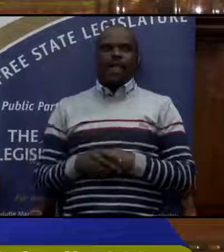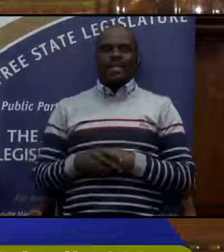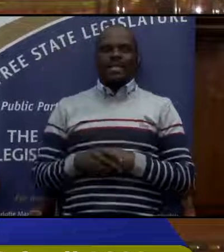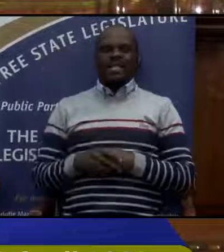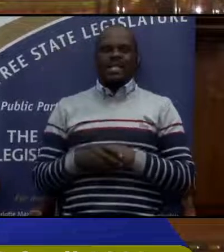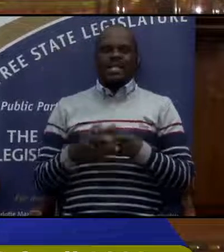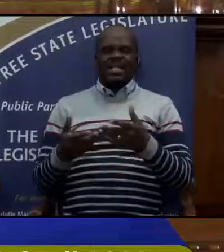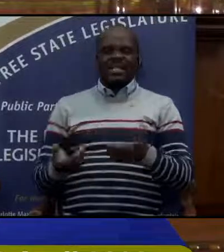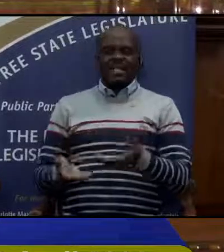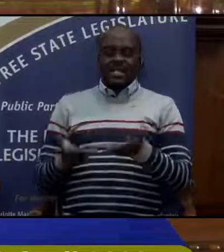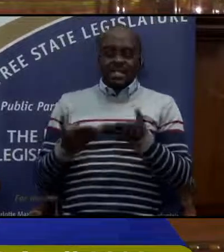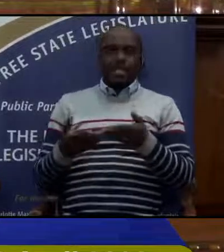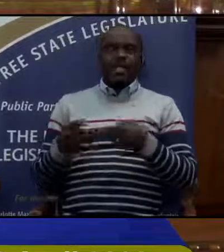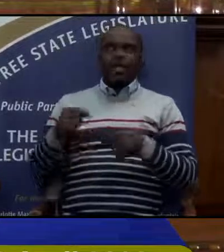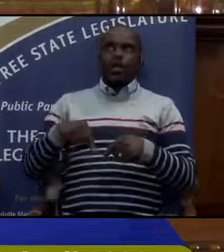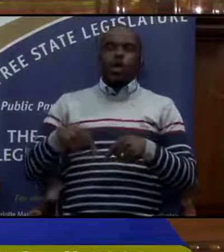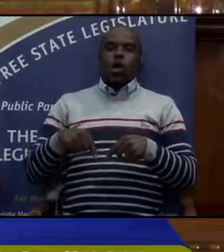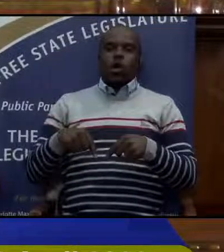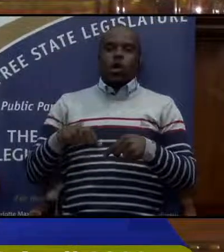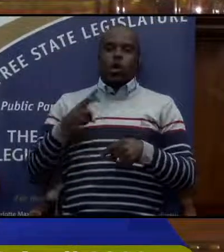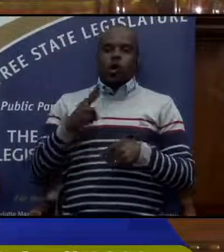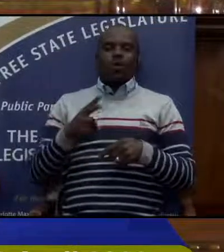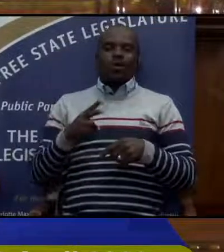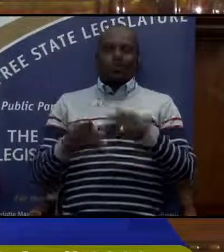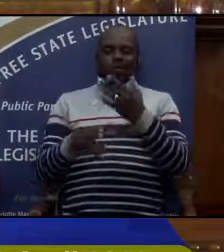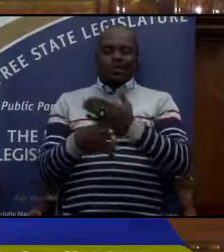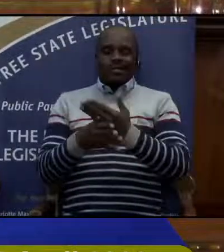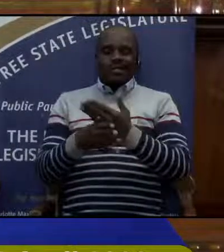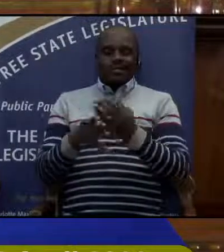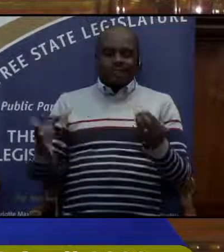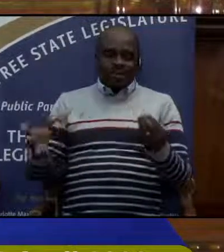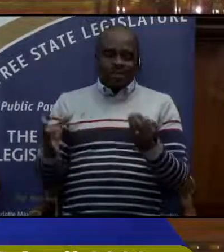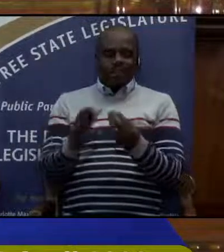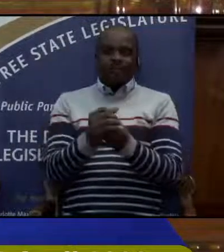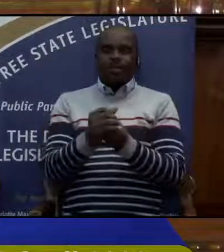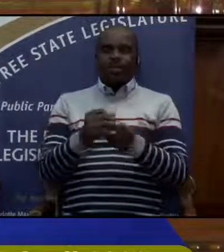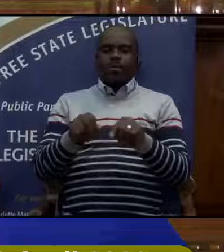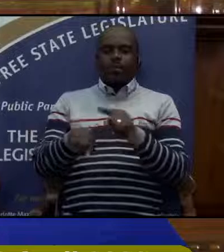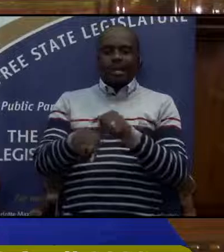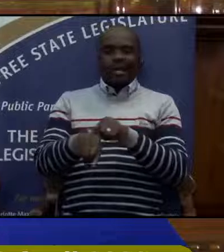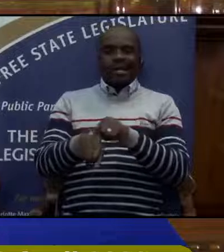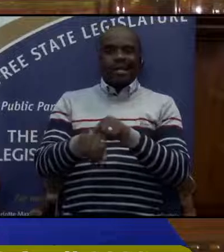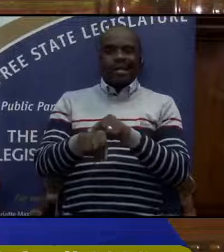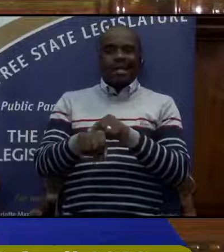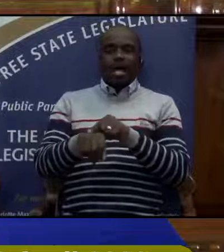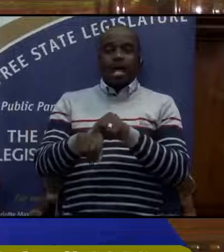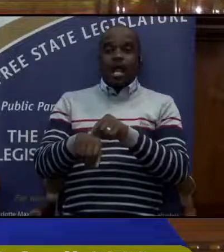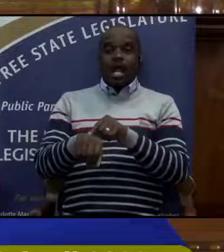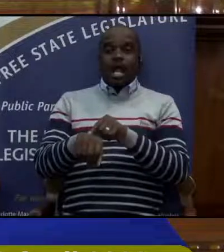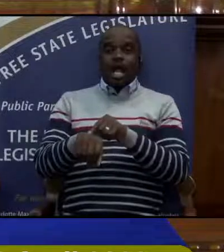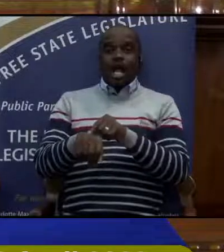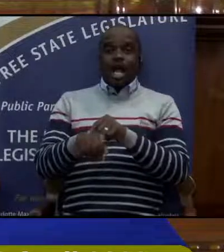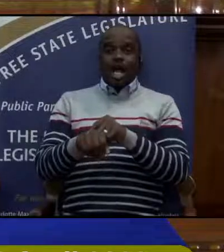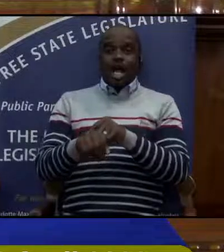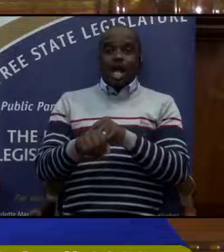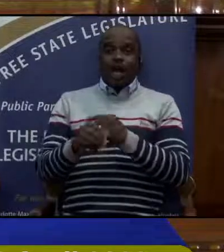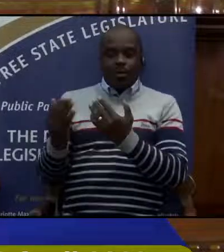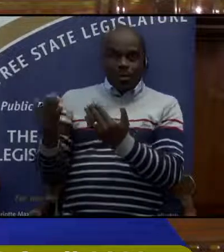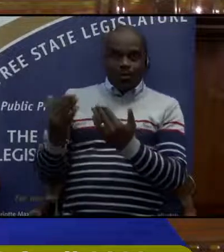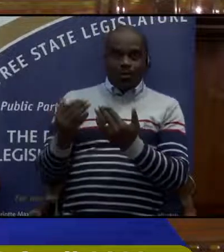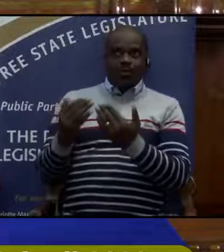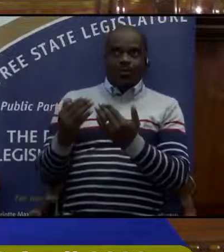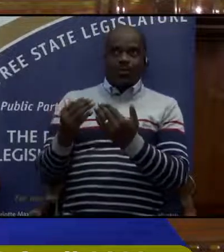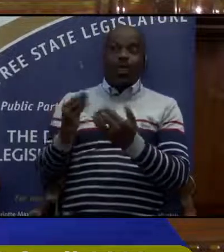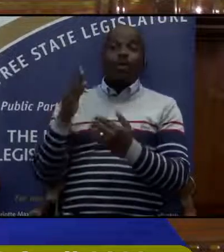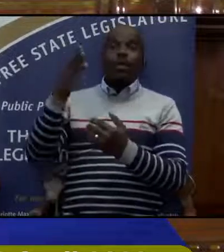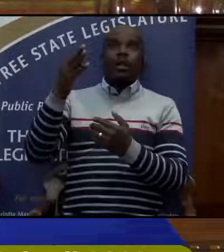ownership of a better future for all our people. We also acknowledge that our people could be further